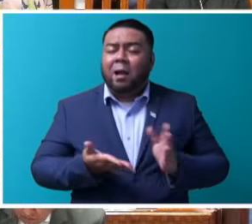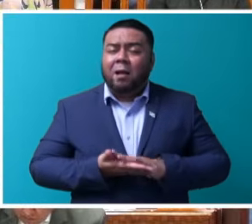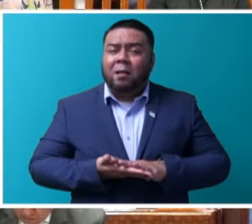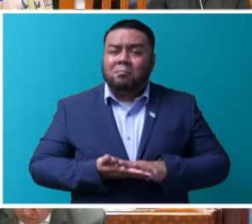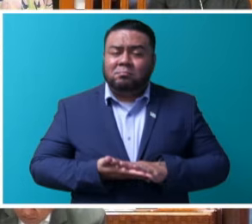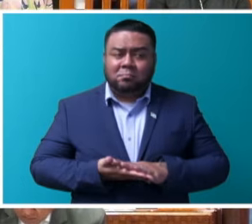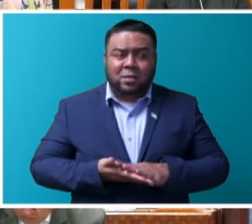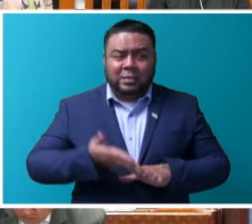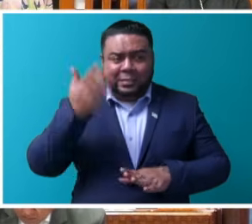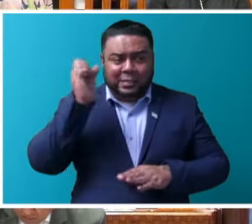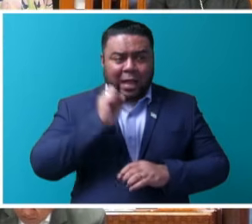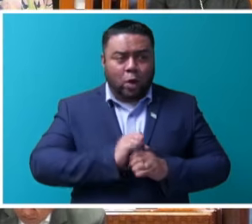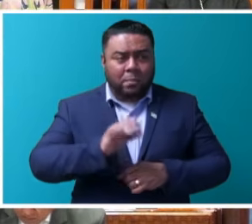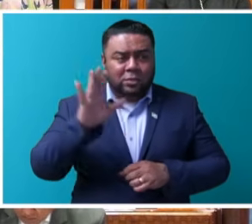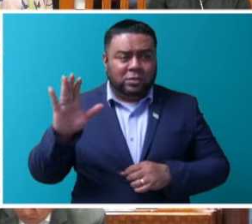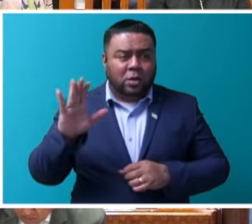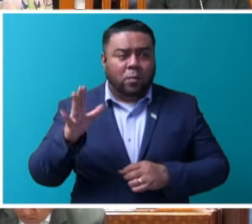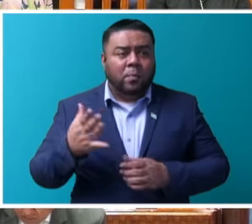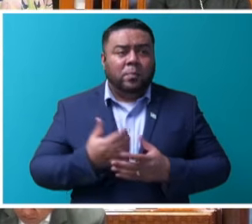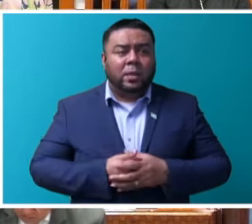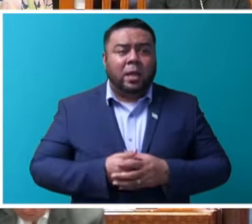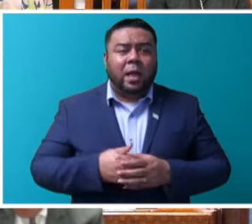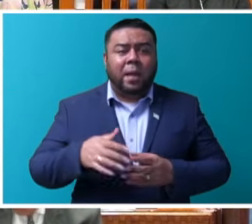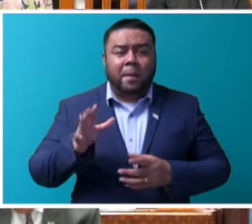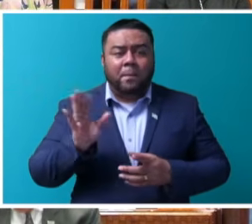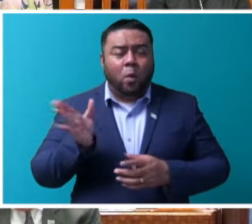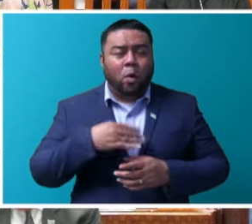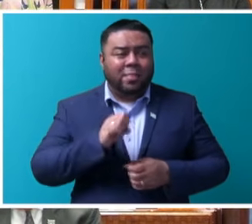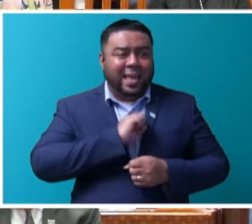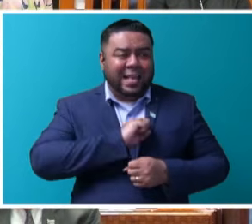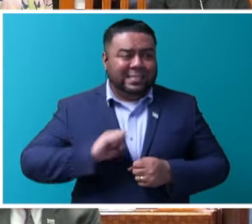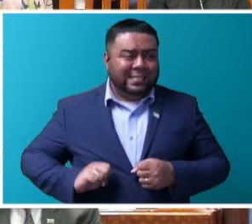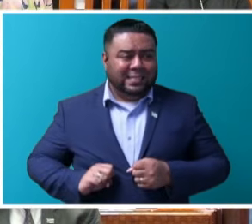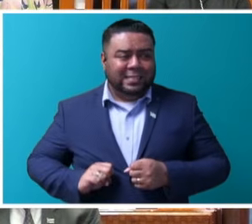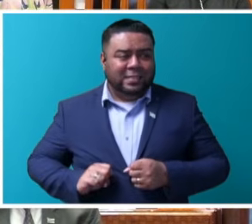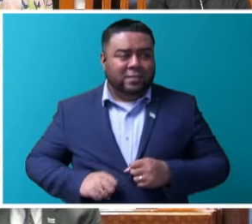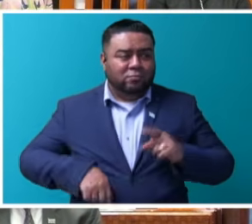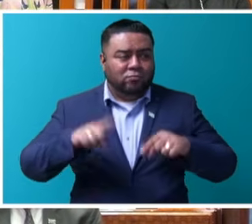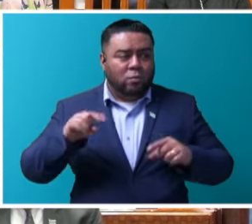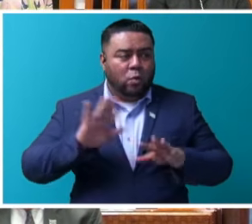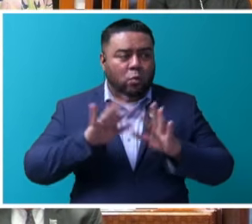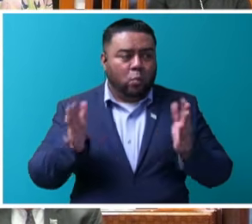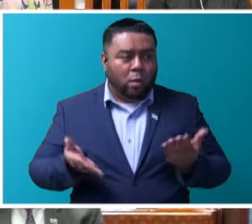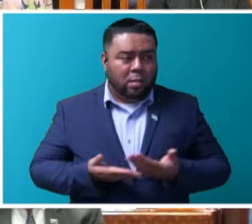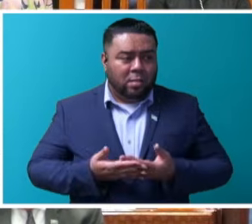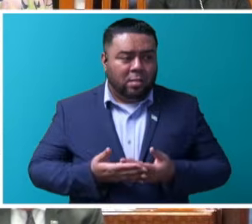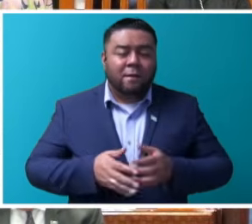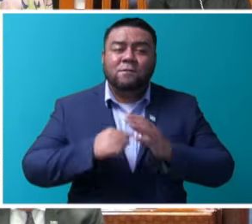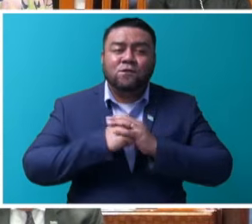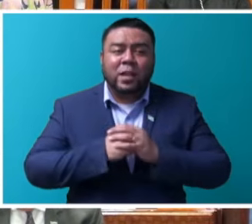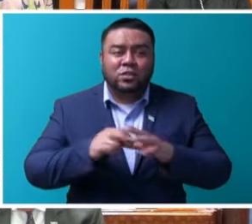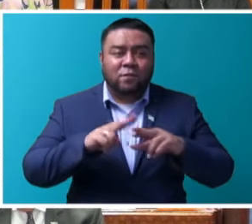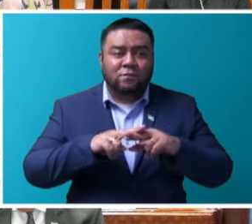and Ambassadors, extraordinary and plenipotentiaries of nations from around the world, friends of